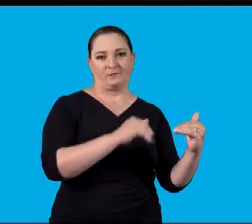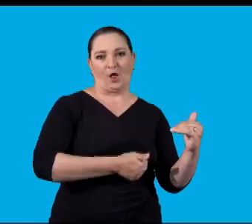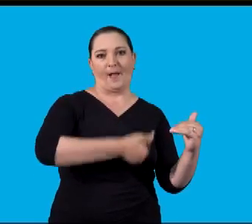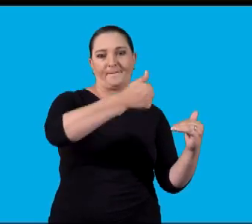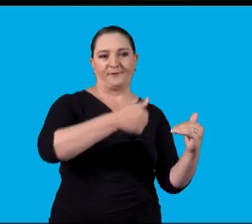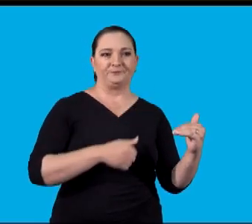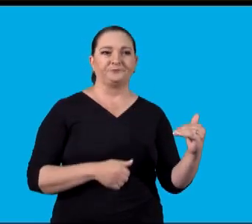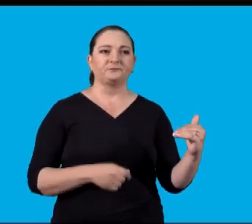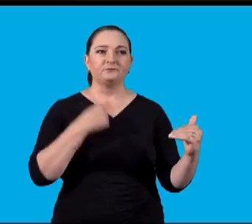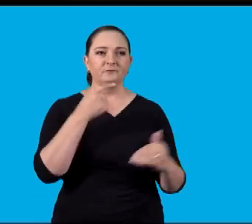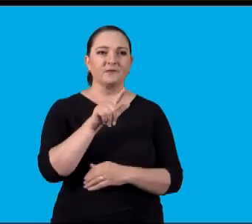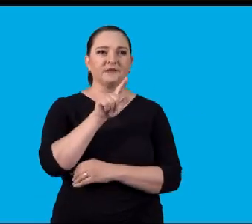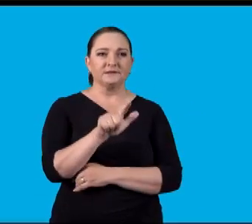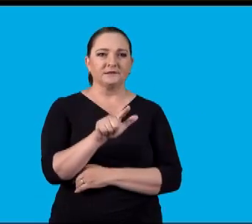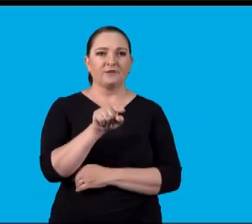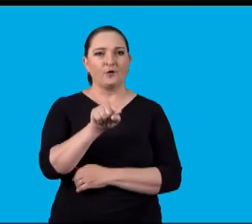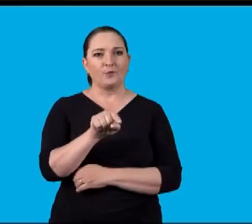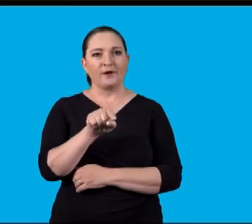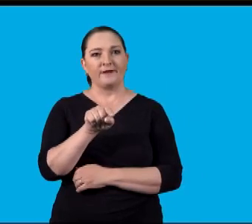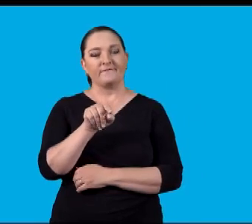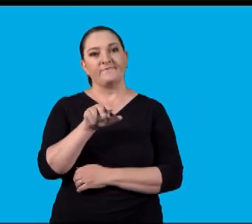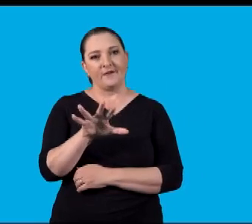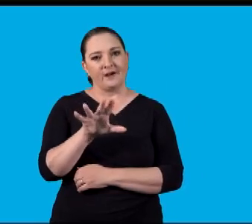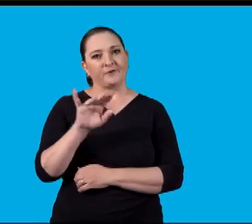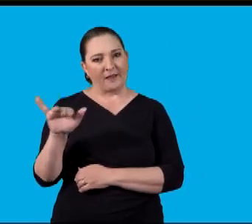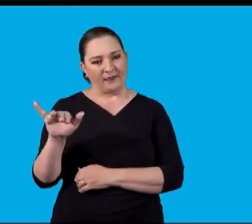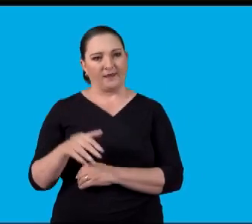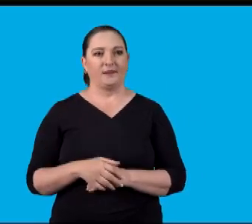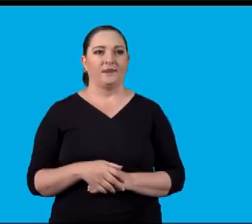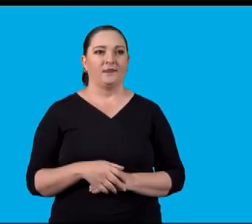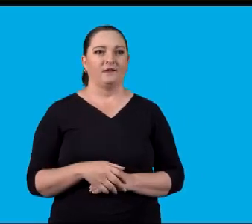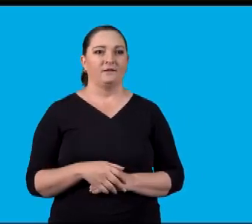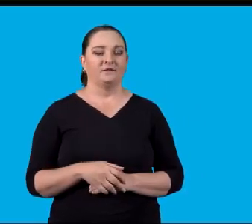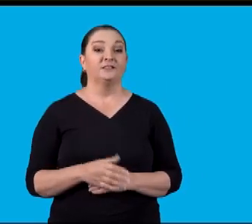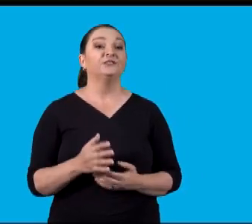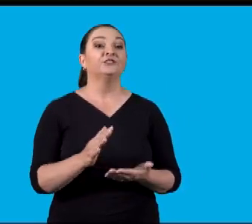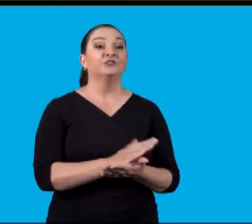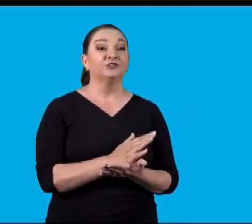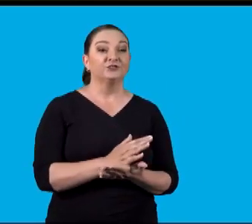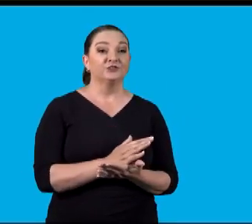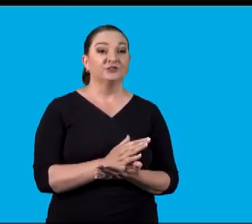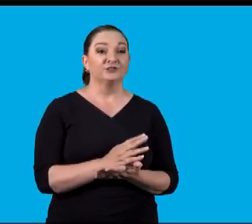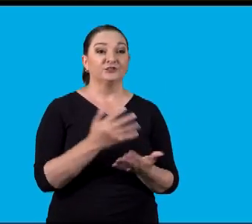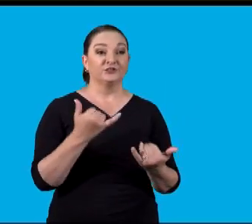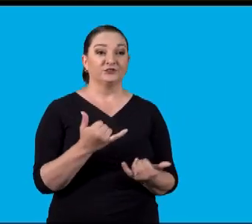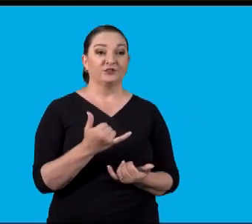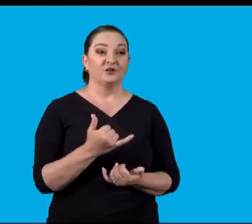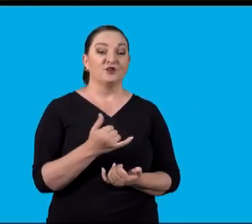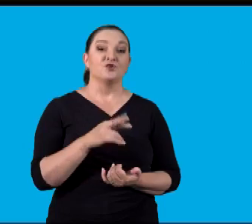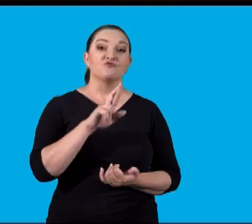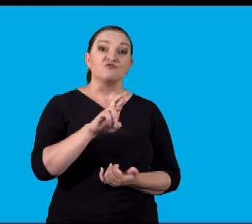up calculation where you say 7.5 million shares. You're going up. So the number of shares that